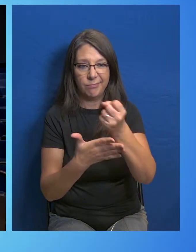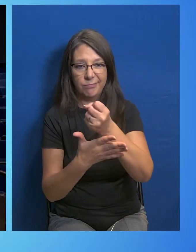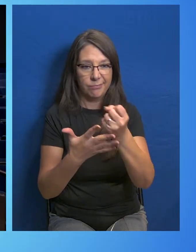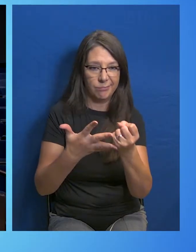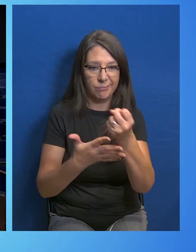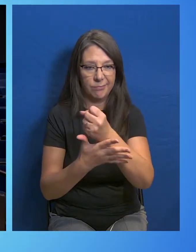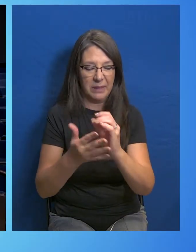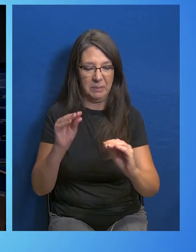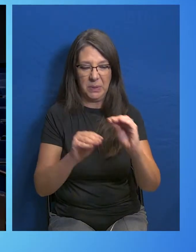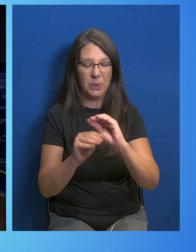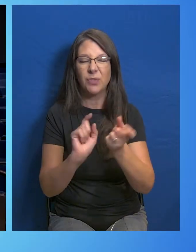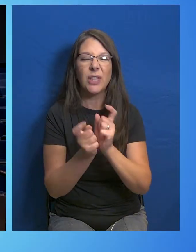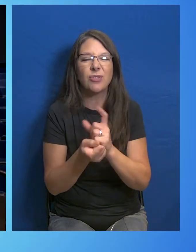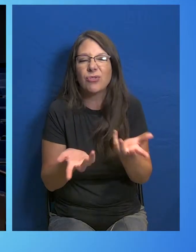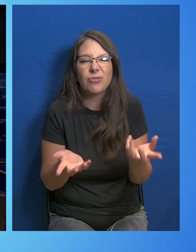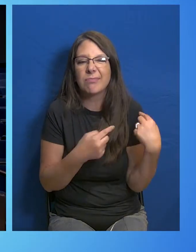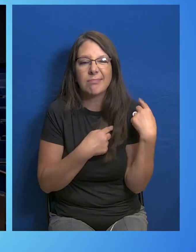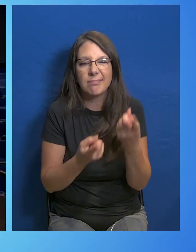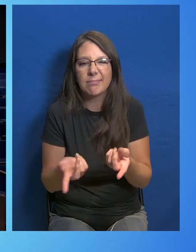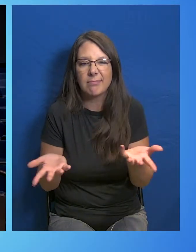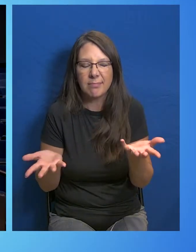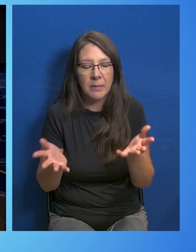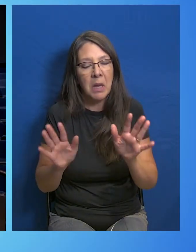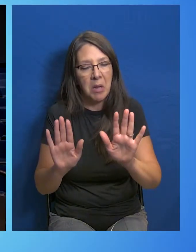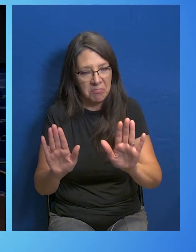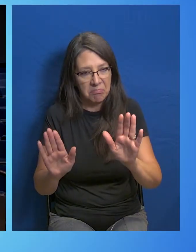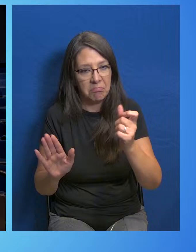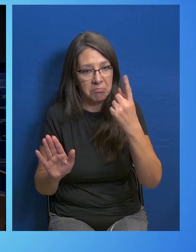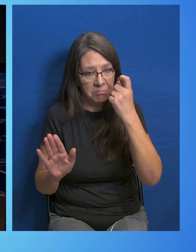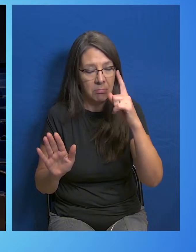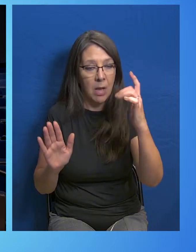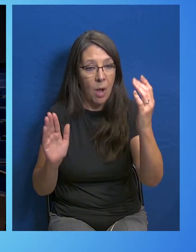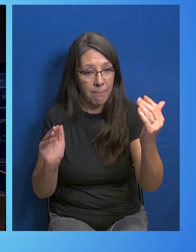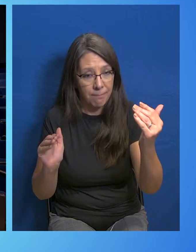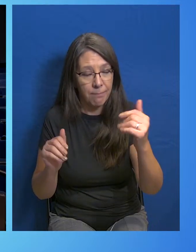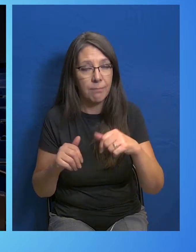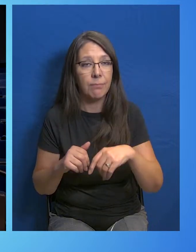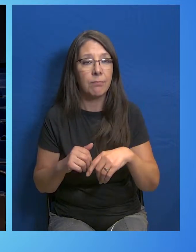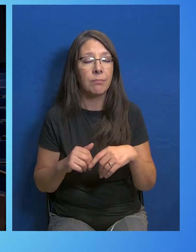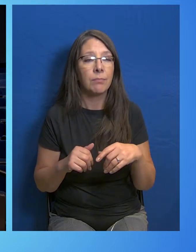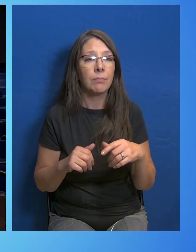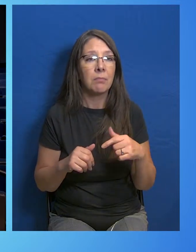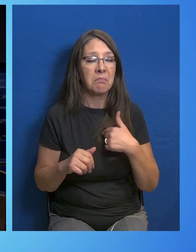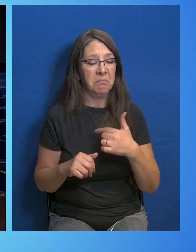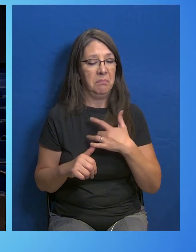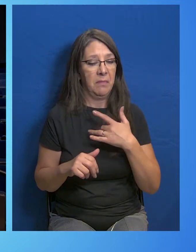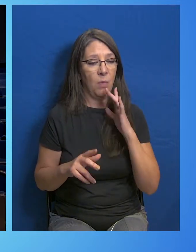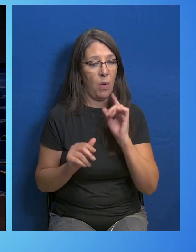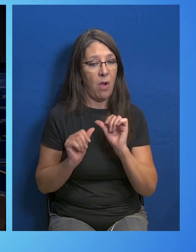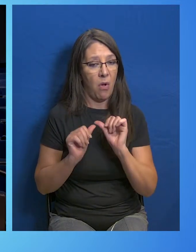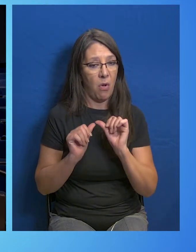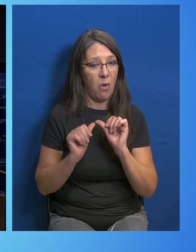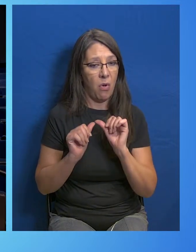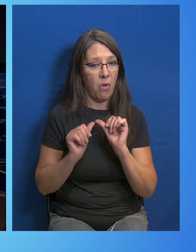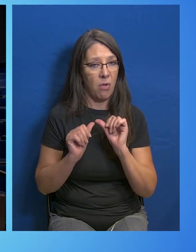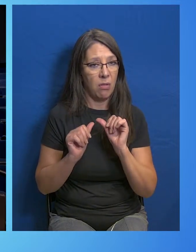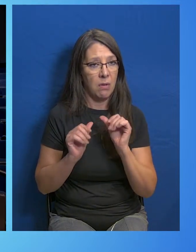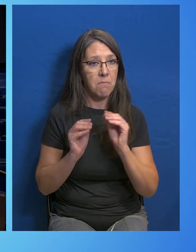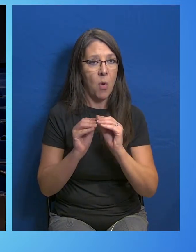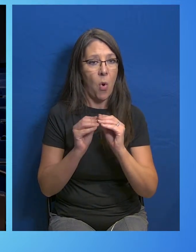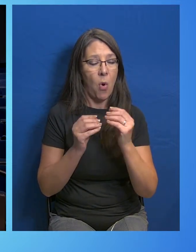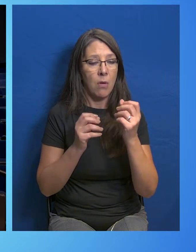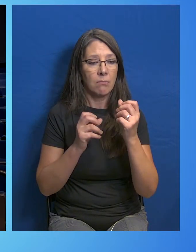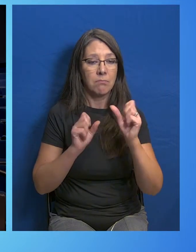But what I hope will go a long way is that the legislature will see that we